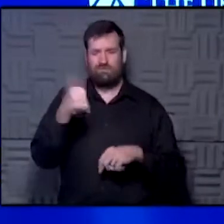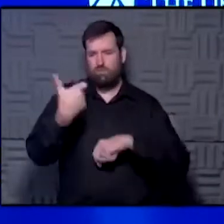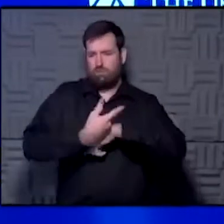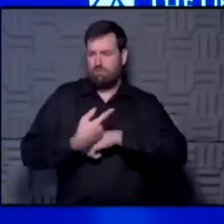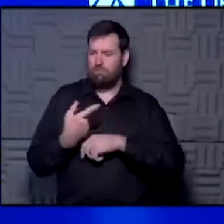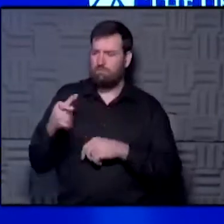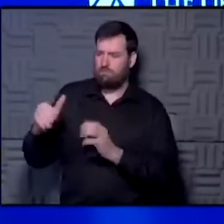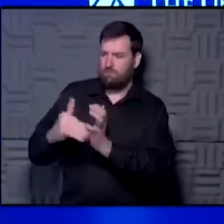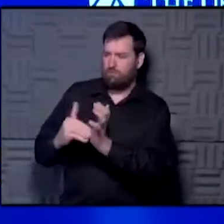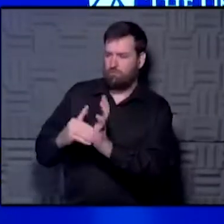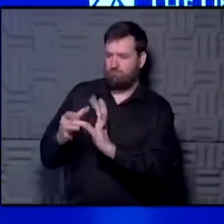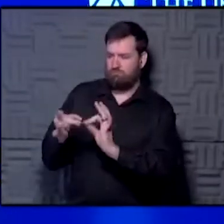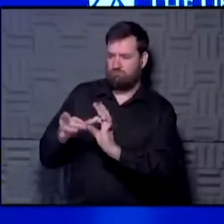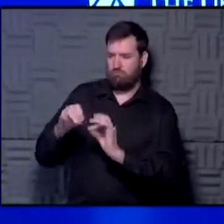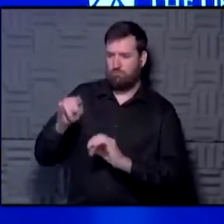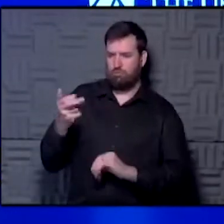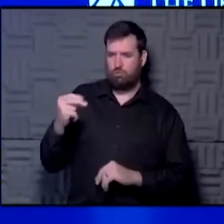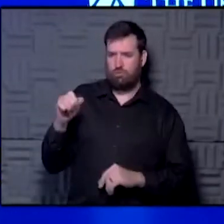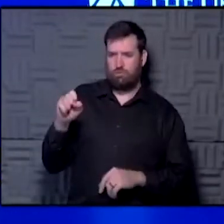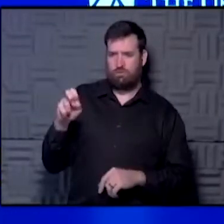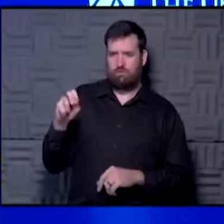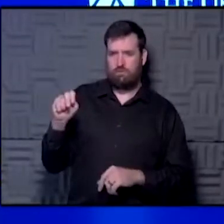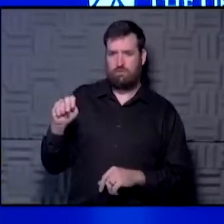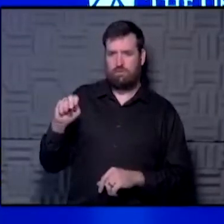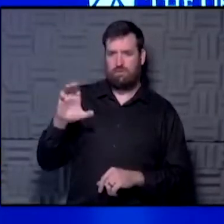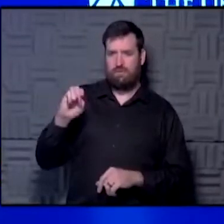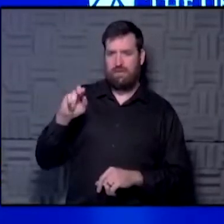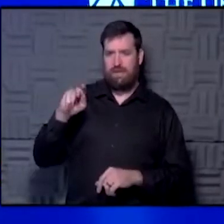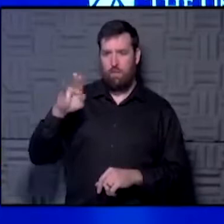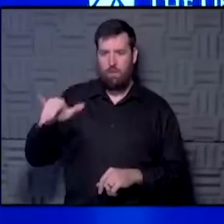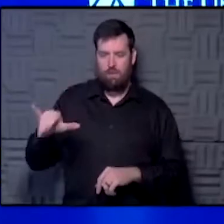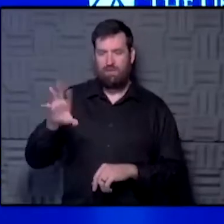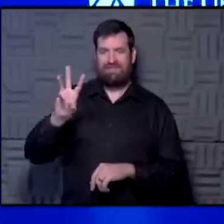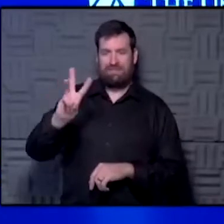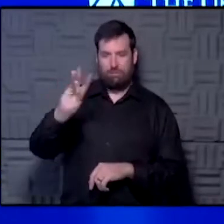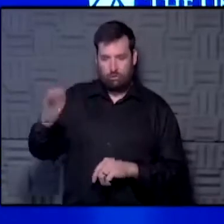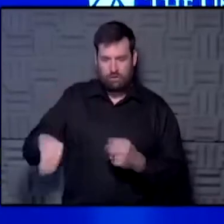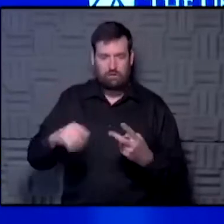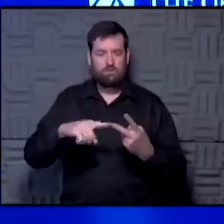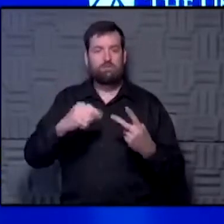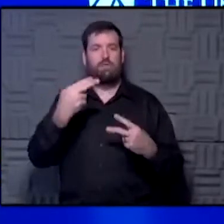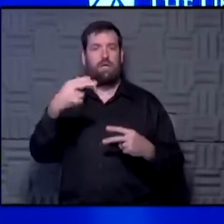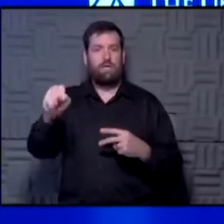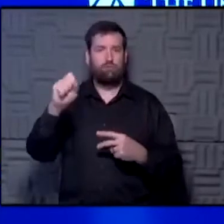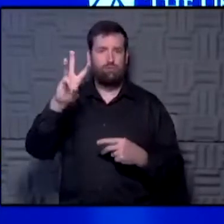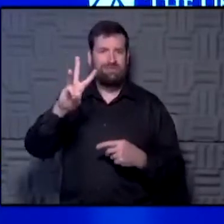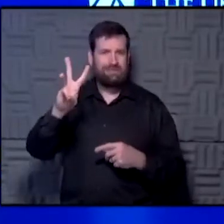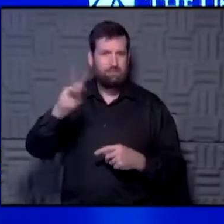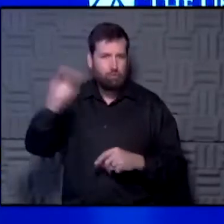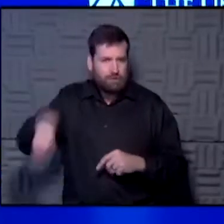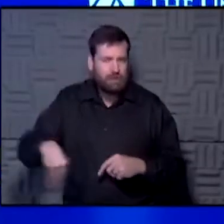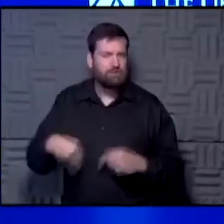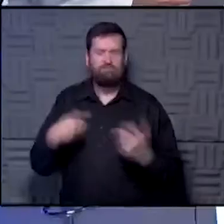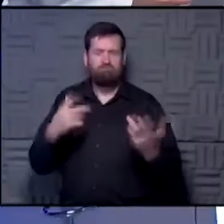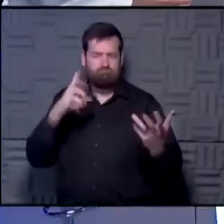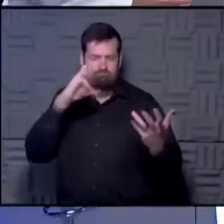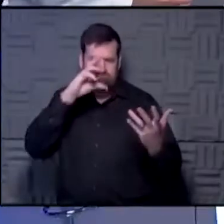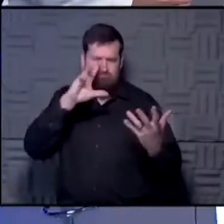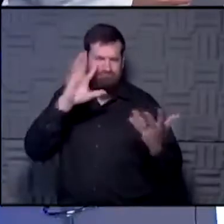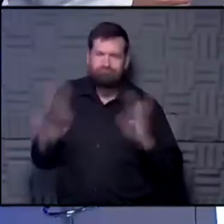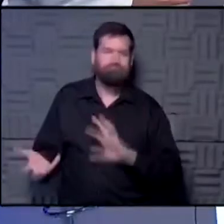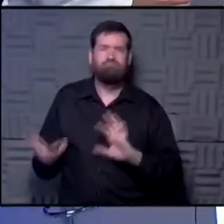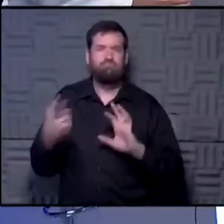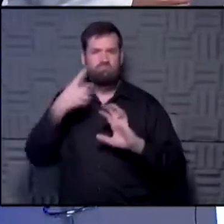was mentioning something about Johnson County 6%. Our high school also mentioned 6%. It's confusing. Can you help clarify